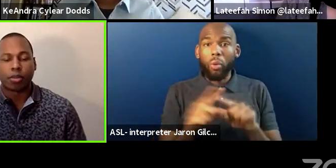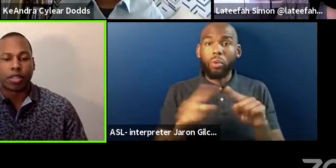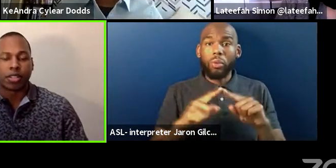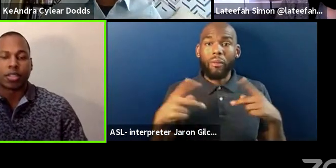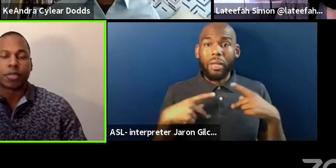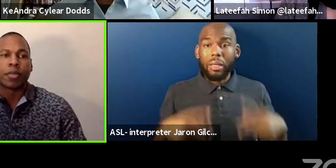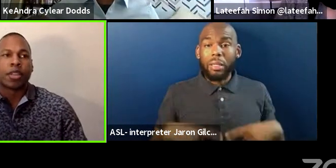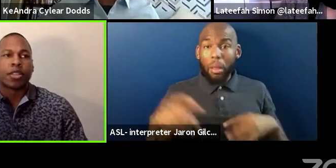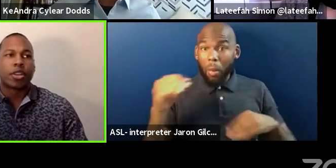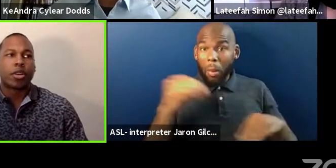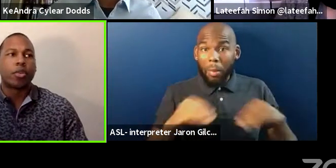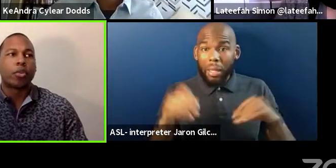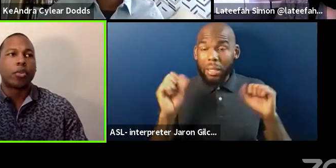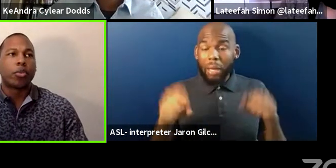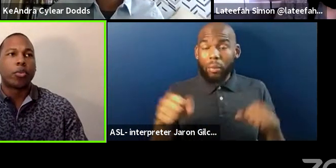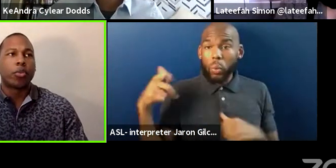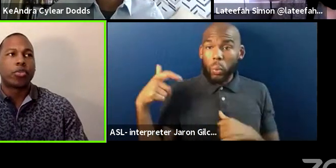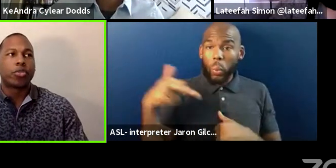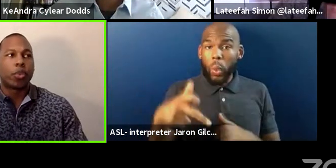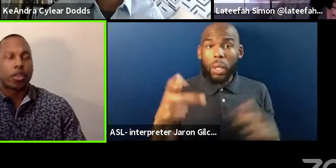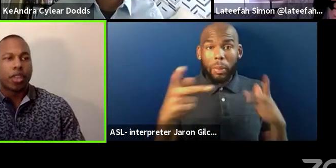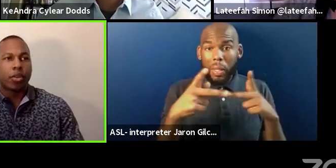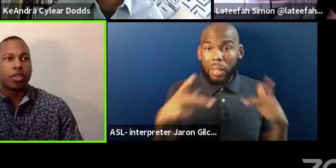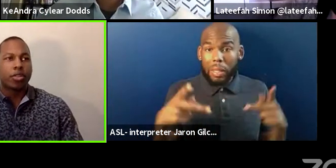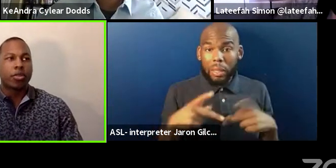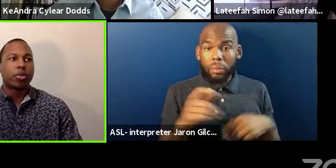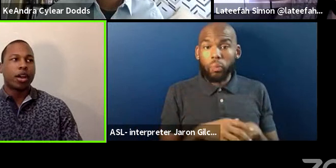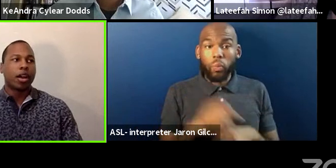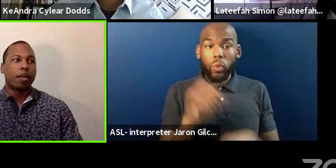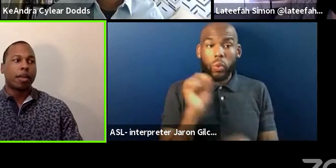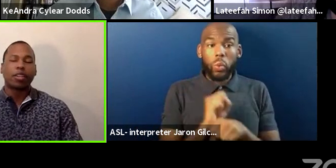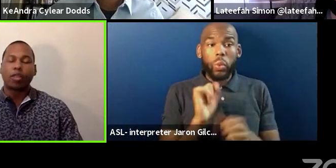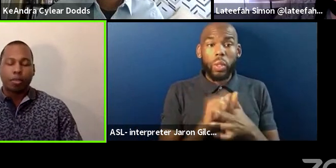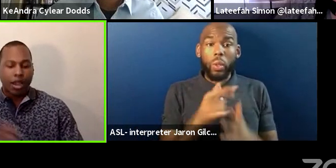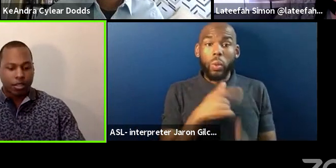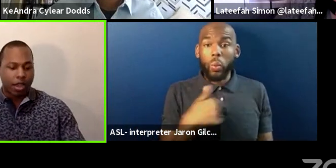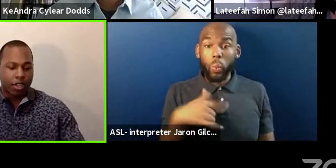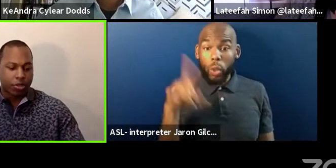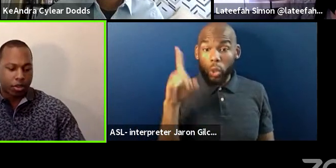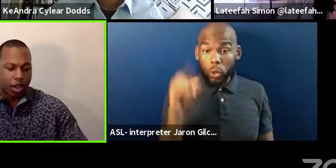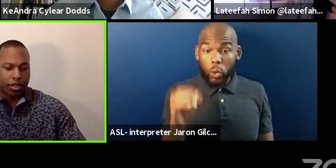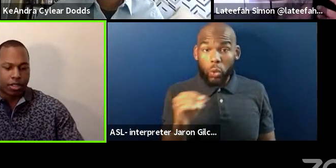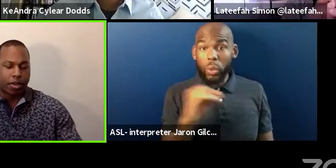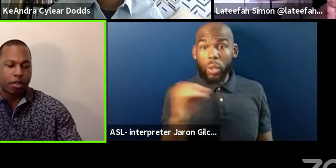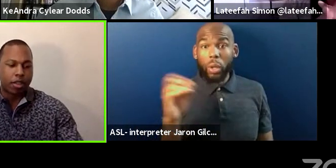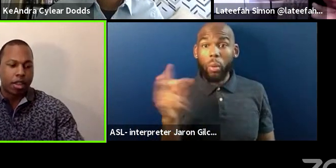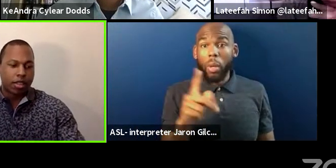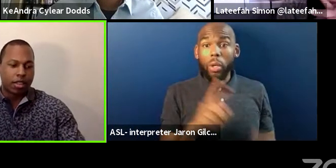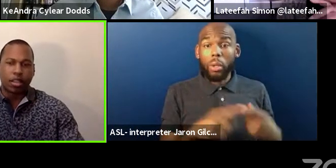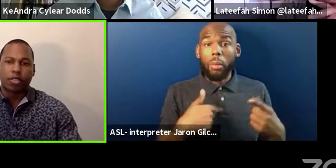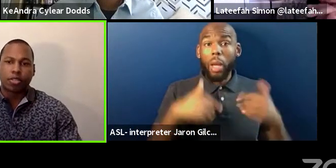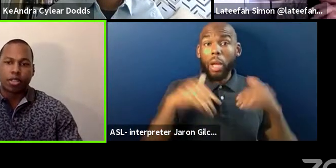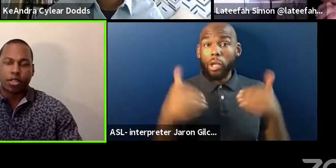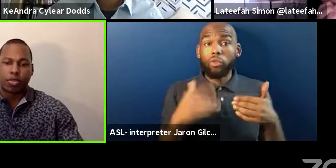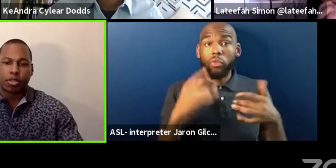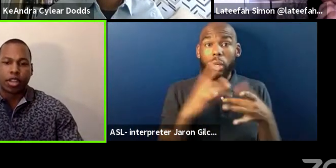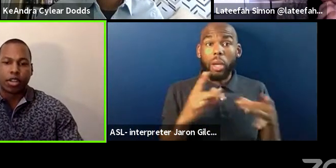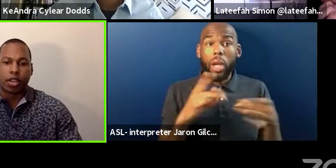able to walk places. So the work that we do, and going back to my intro comments about